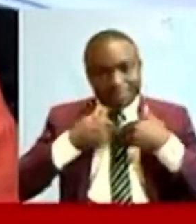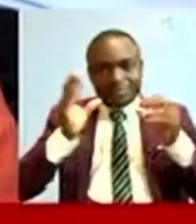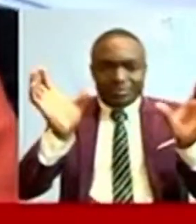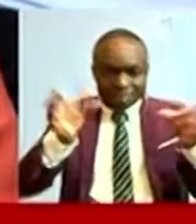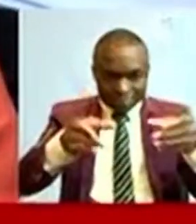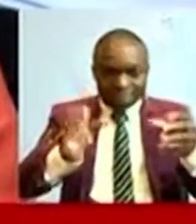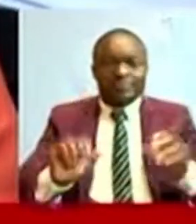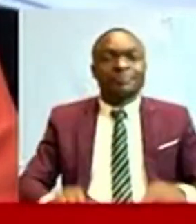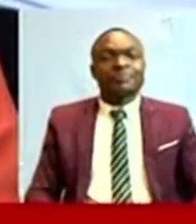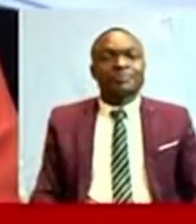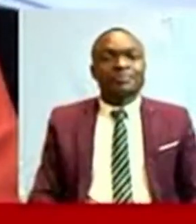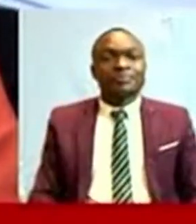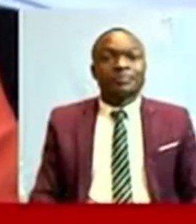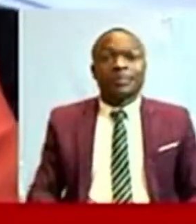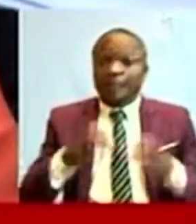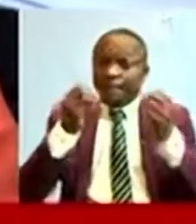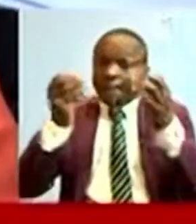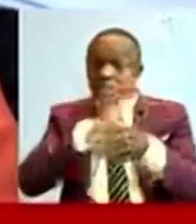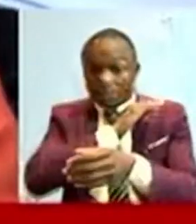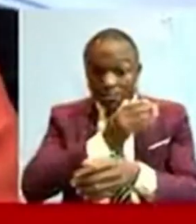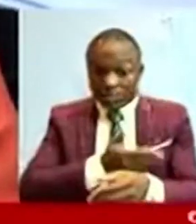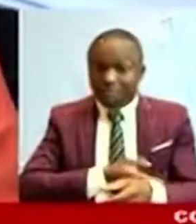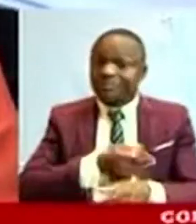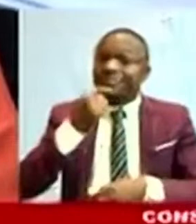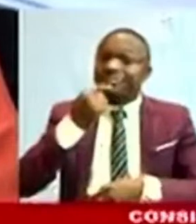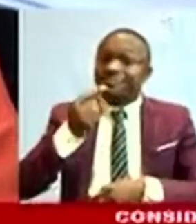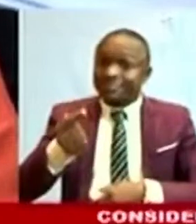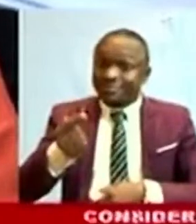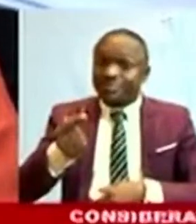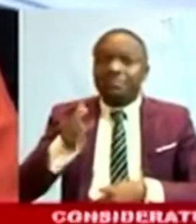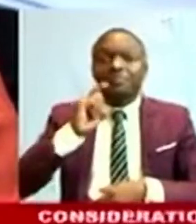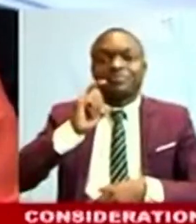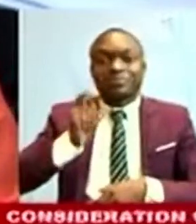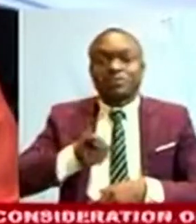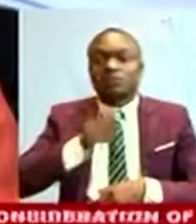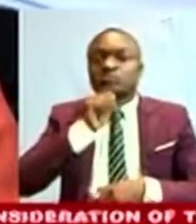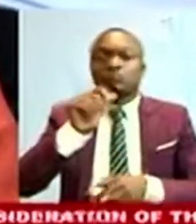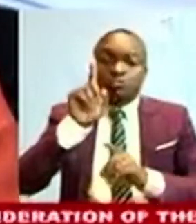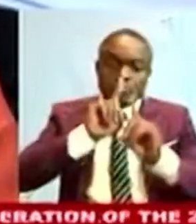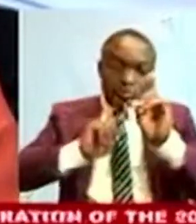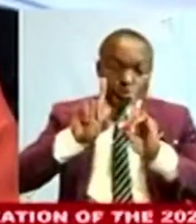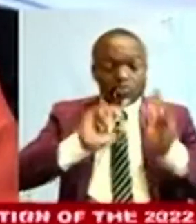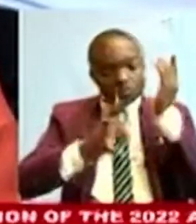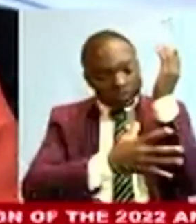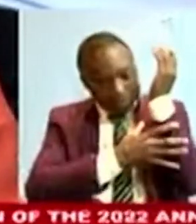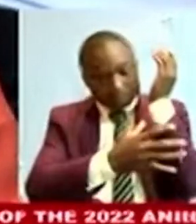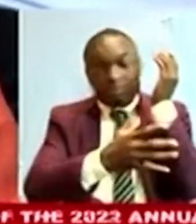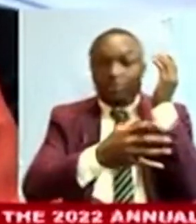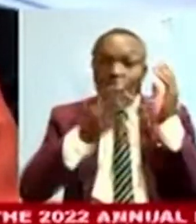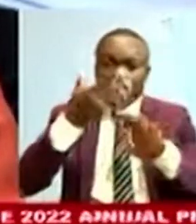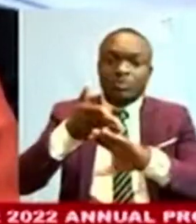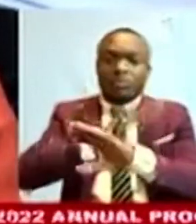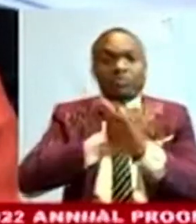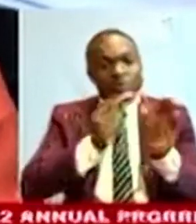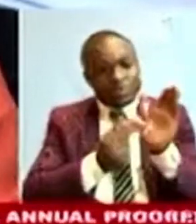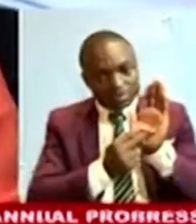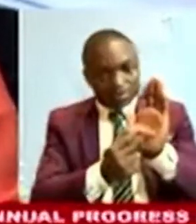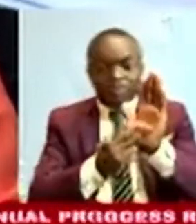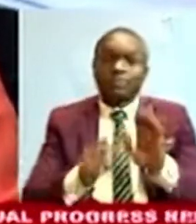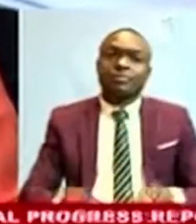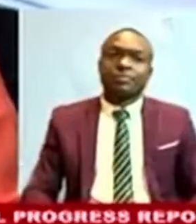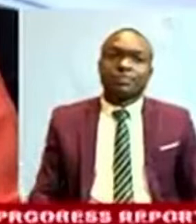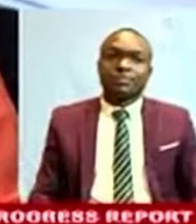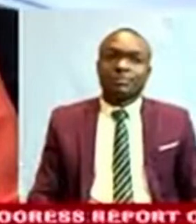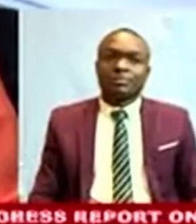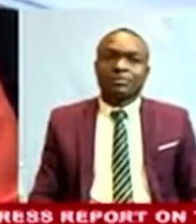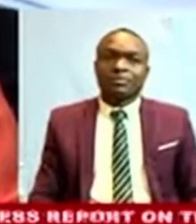that most women are told that we should not talk about our pregnancy before it shows. And